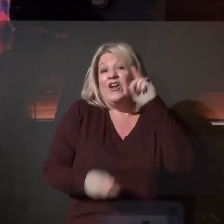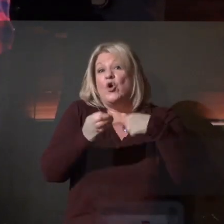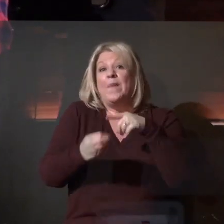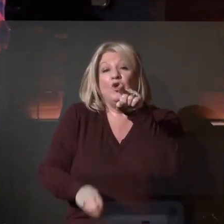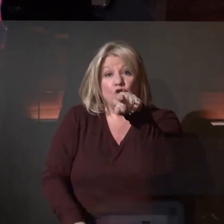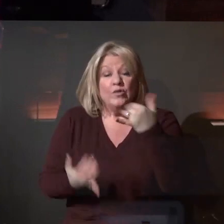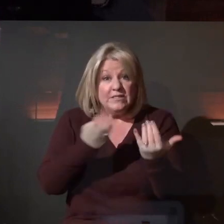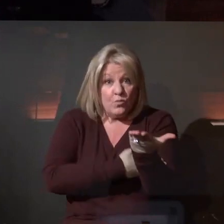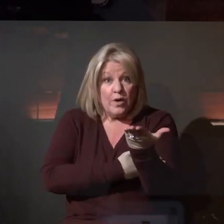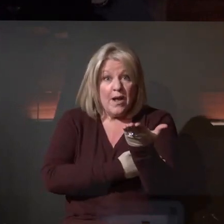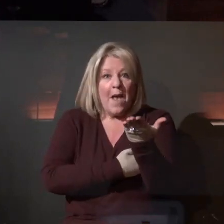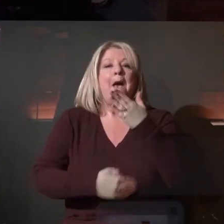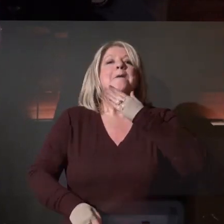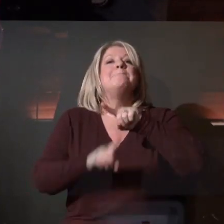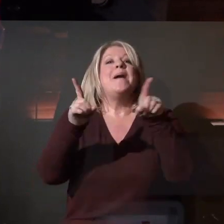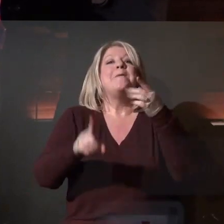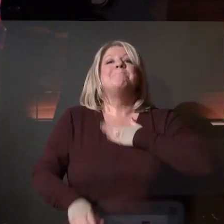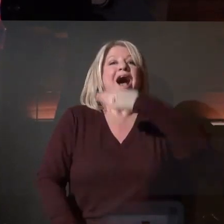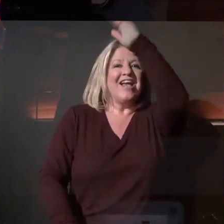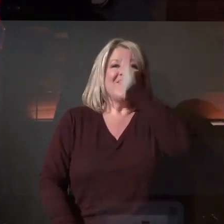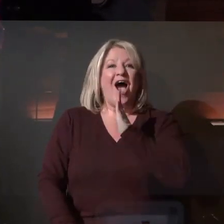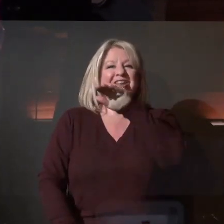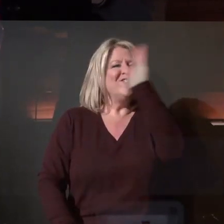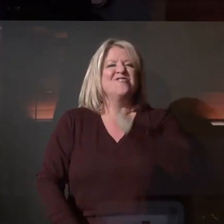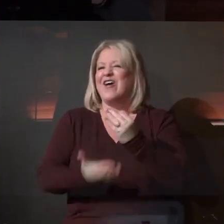this morning, but I know my God has never failed me.